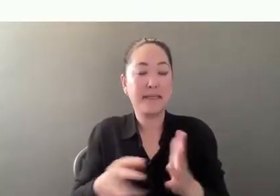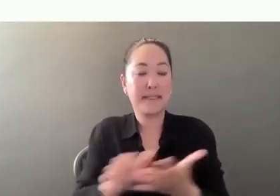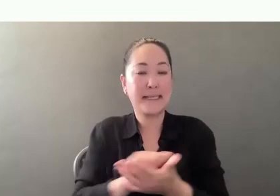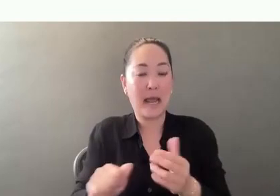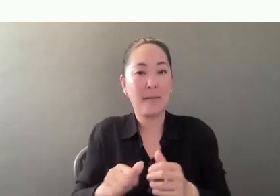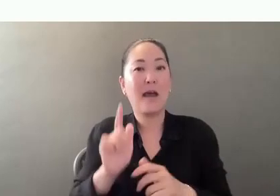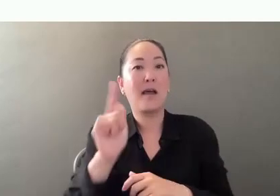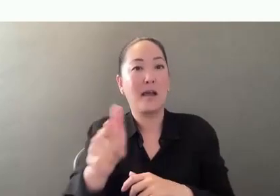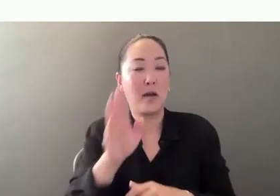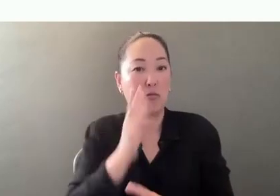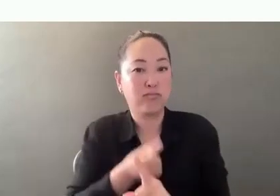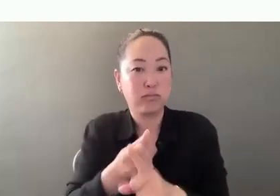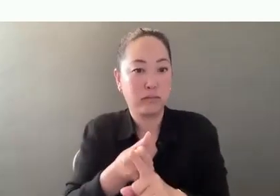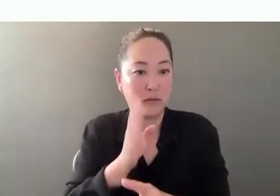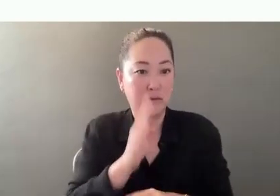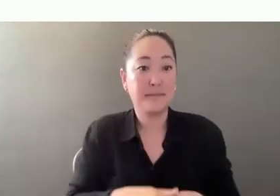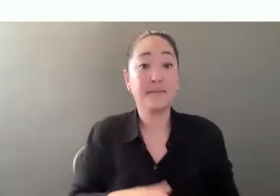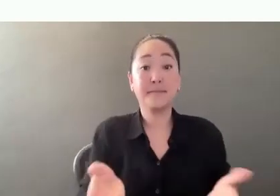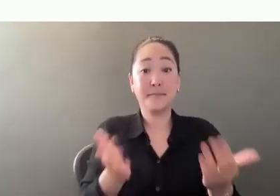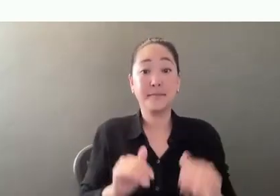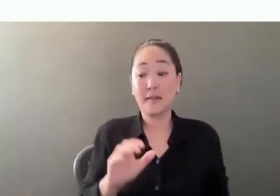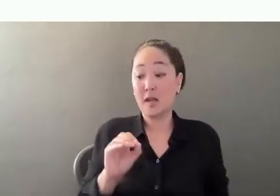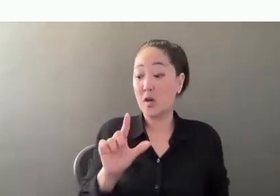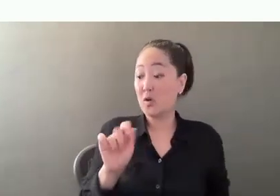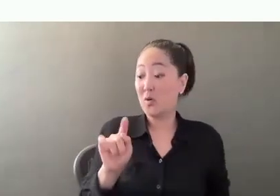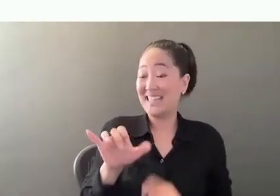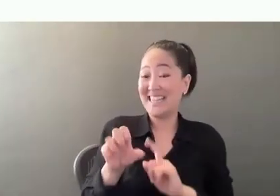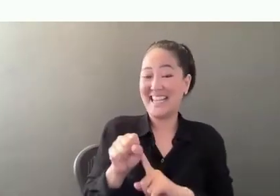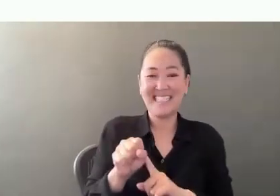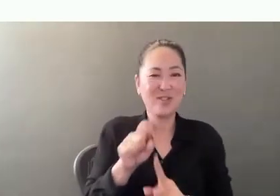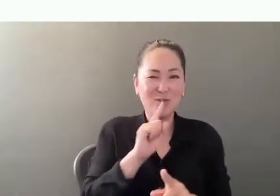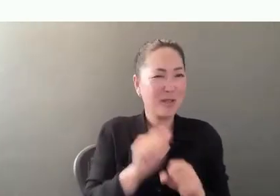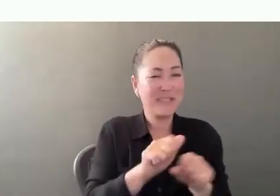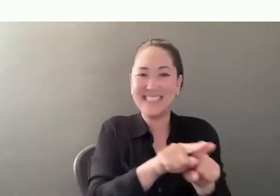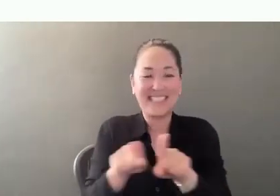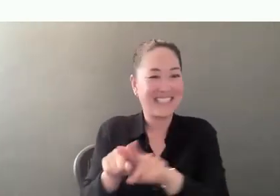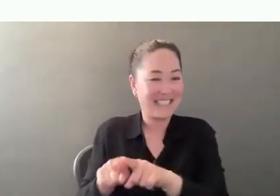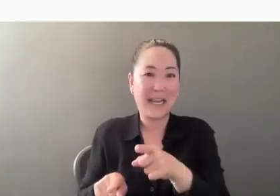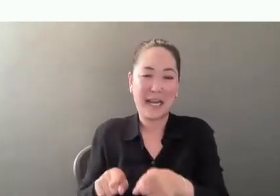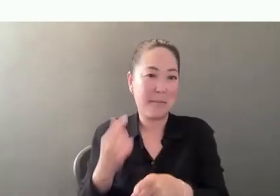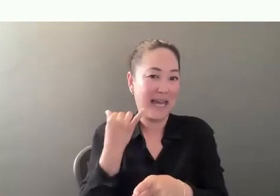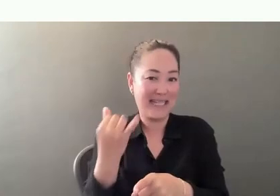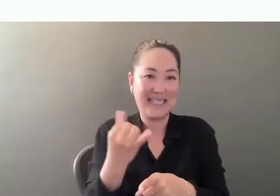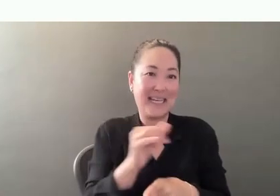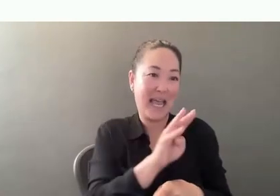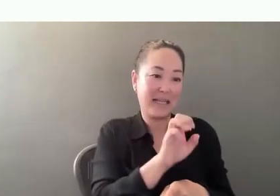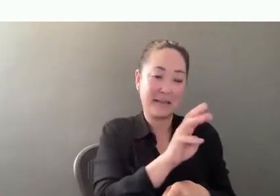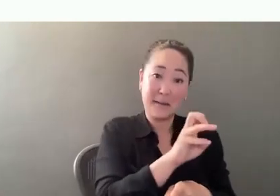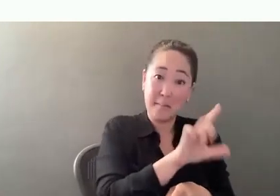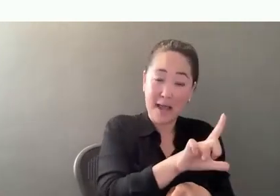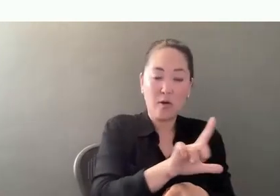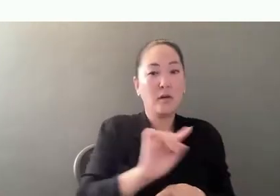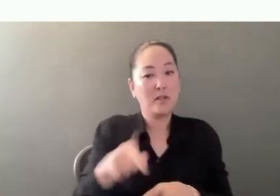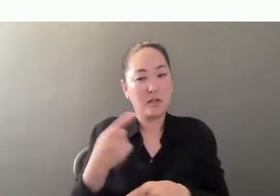There is colitis, which is the inflammation in the colon. As I said, it's really the same, okay? It's just a different part of your body that's inflamed,